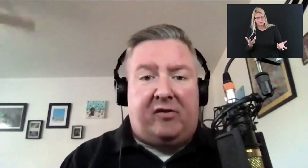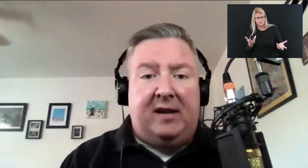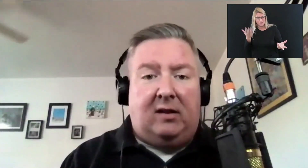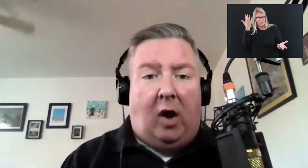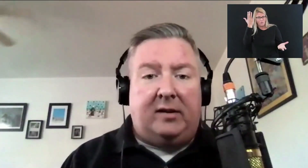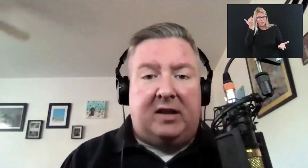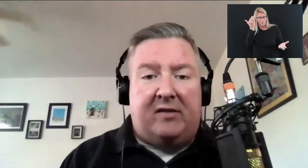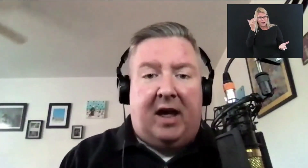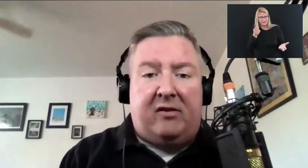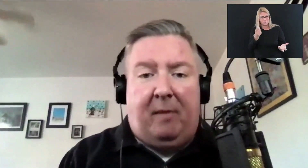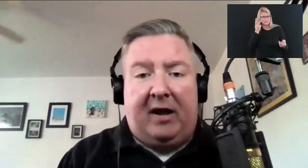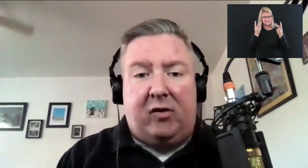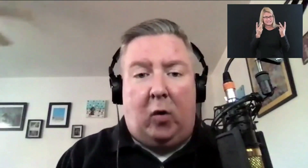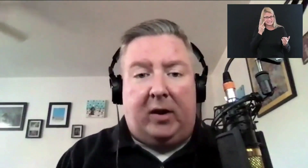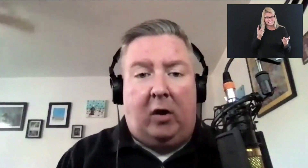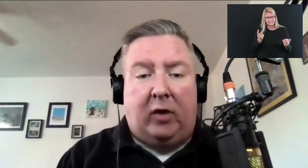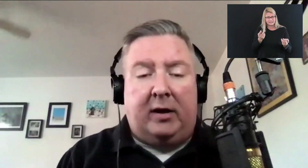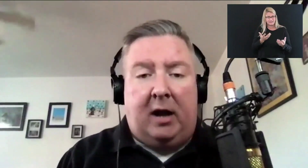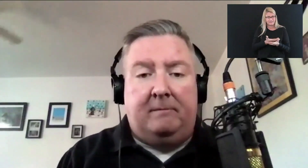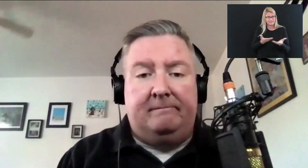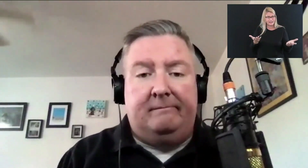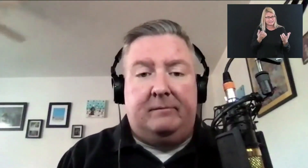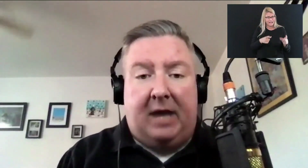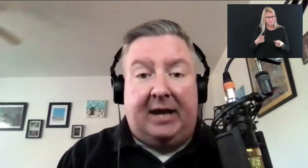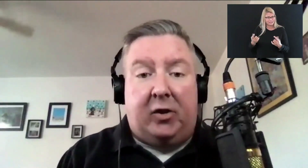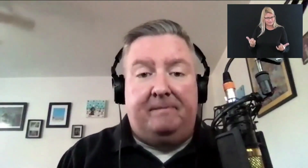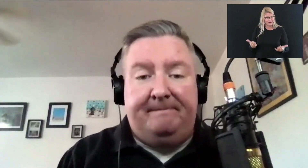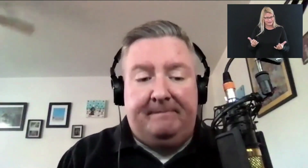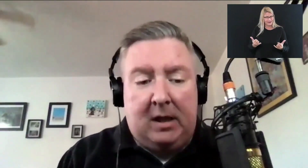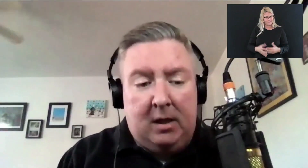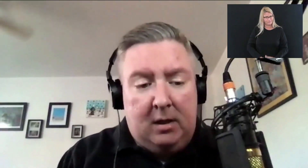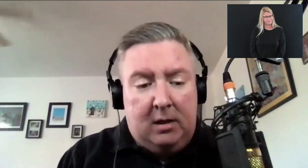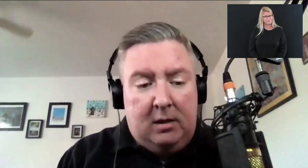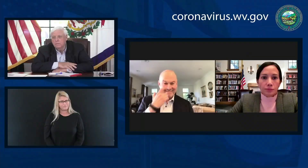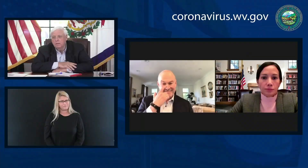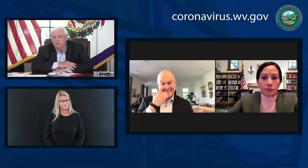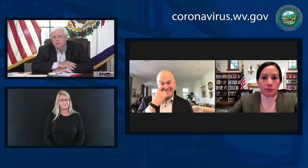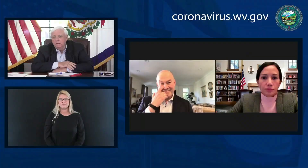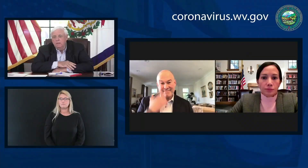you're seeing a lot of these case spikes going on right now. Thank you.